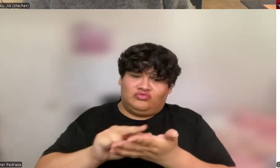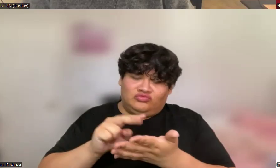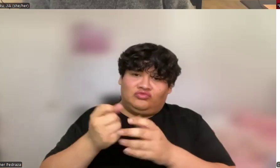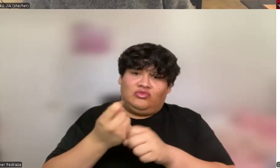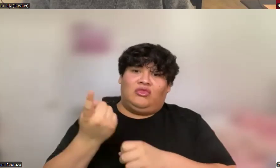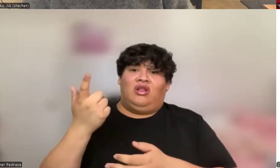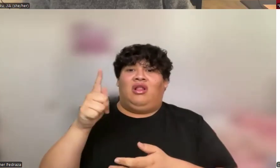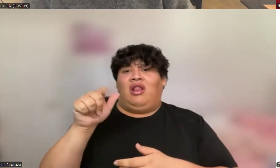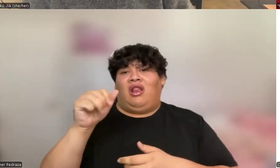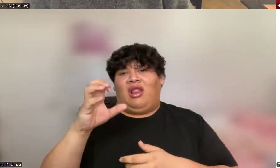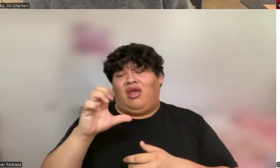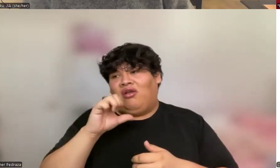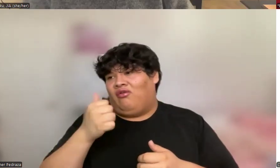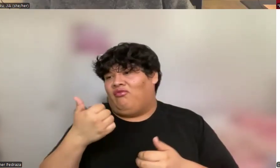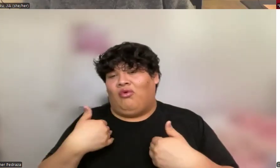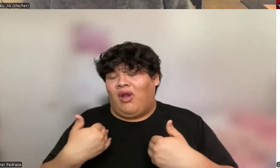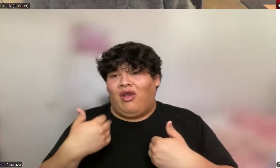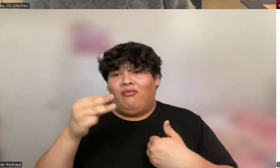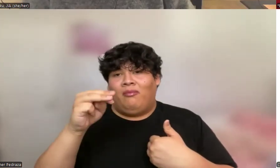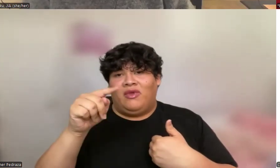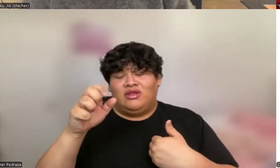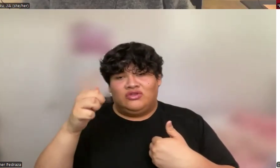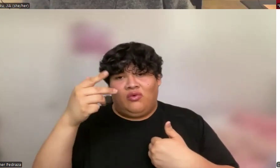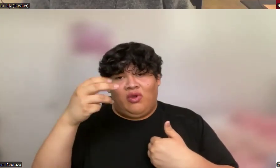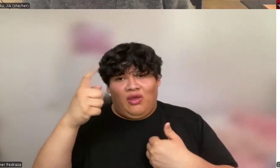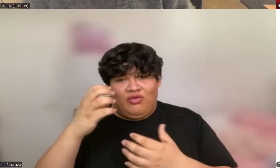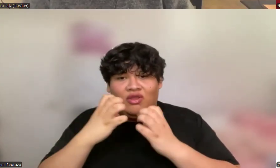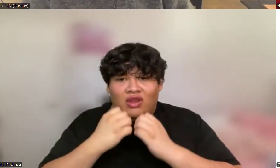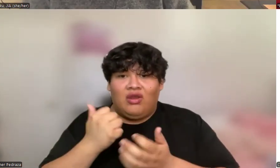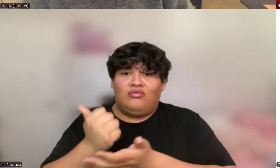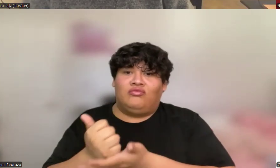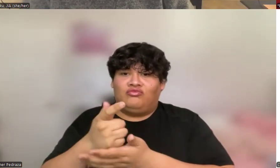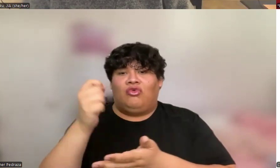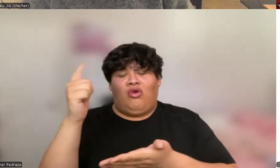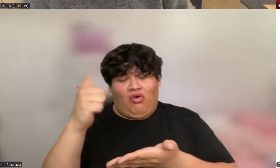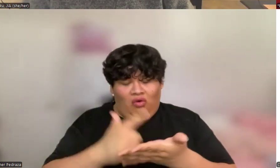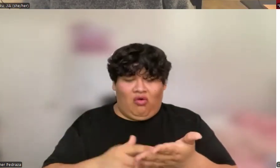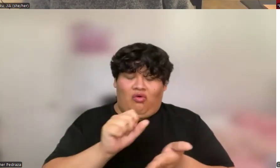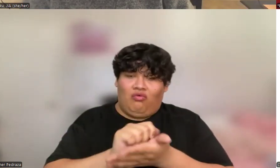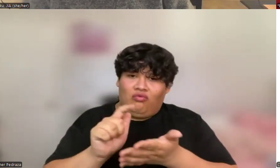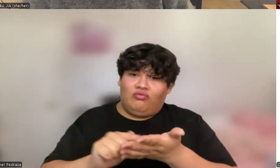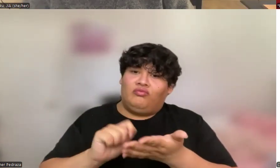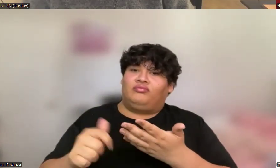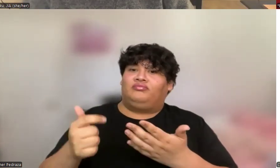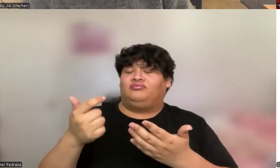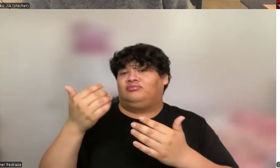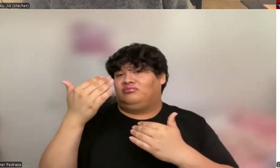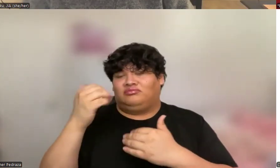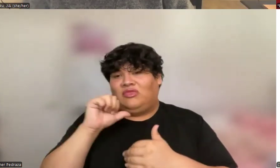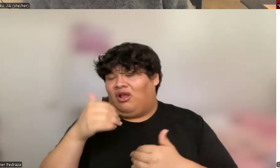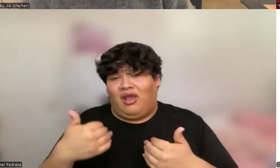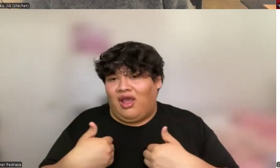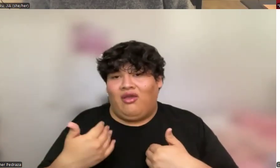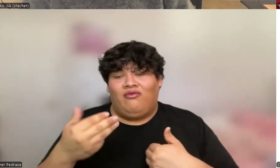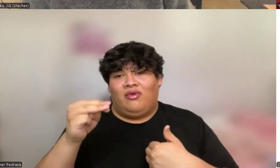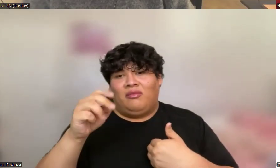lack of access to mental health care, lack of access to mental health care, lack of access to mental health care. This hospitalization was